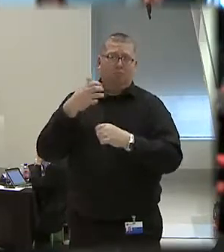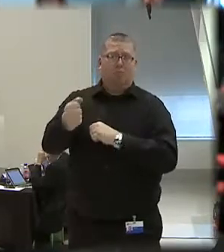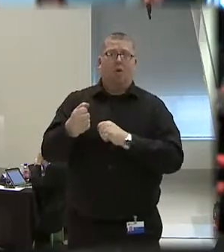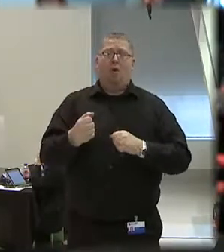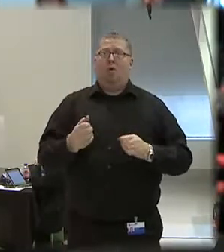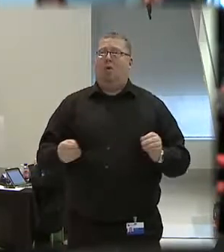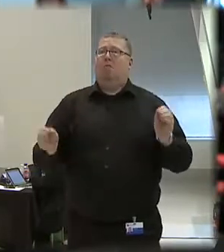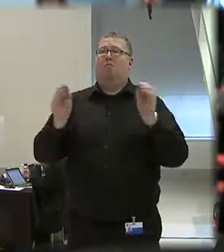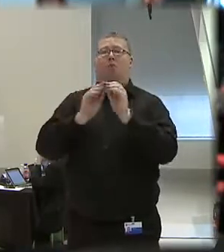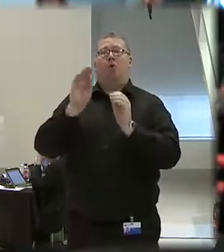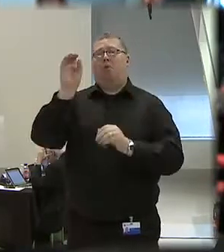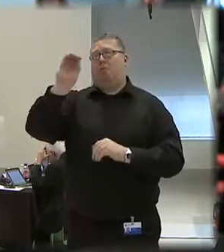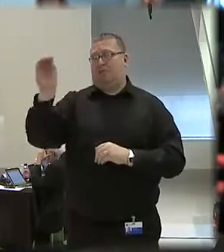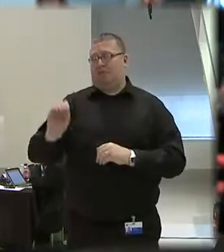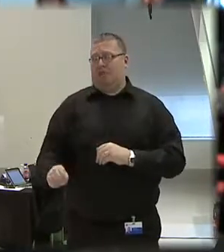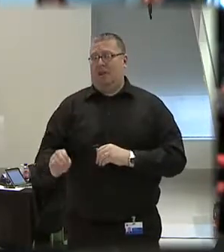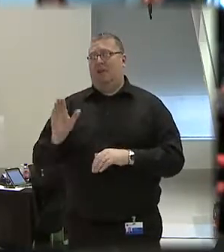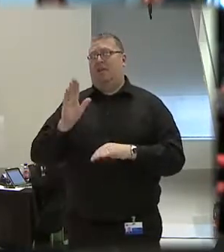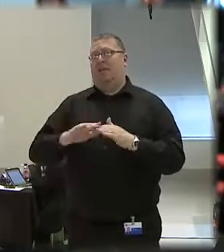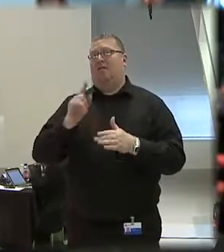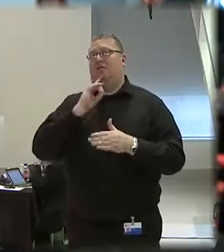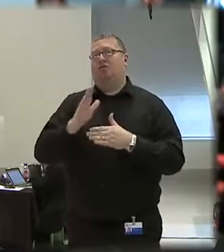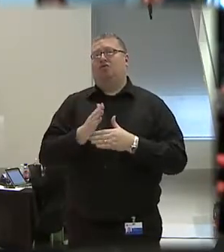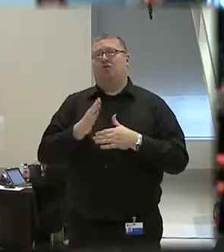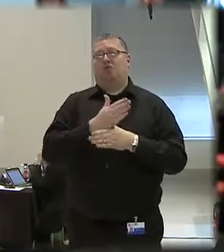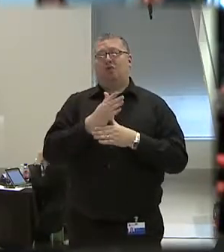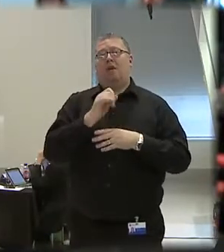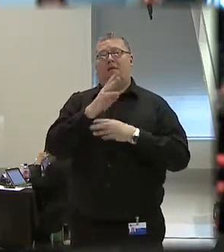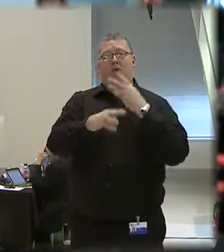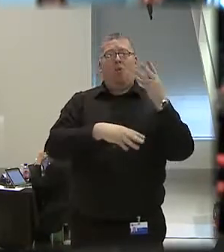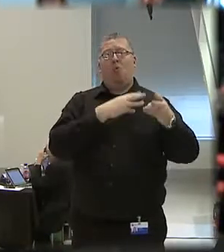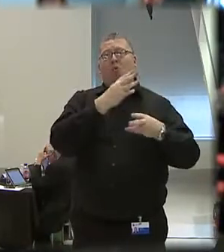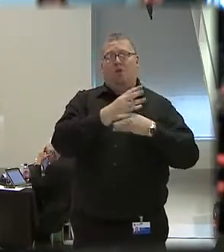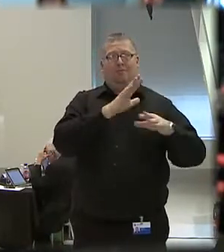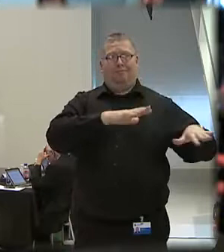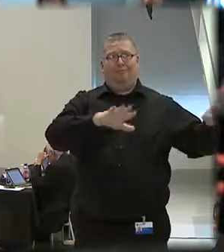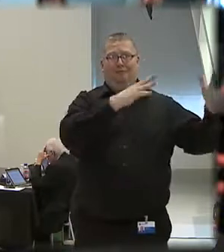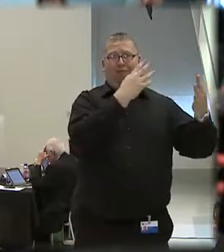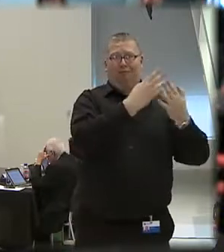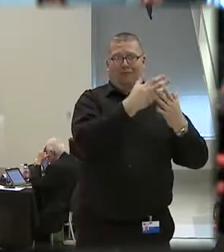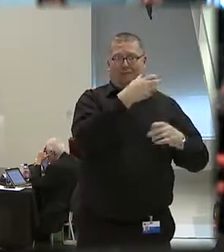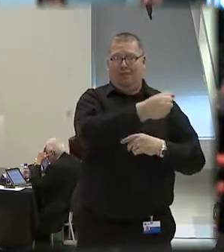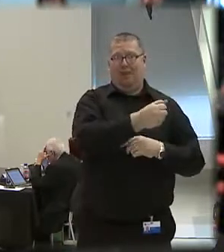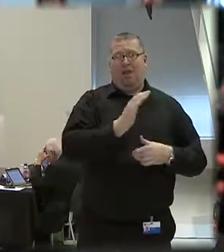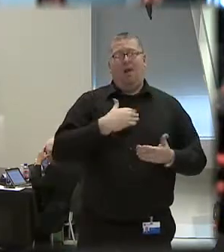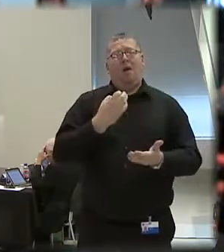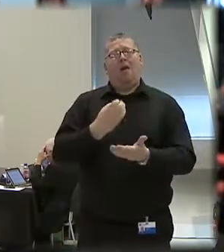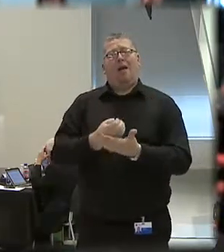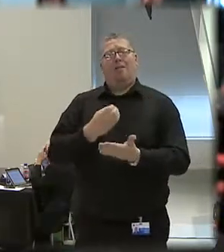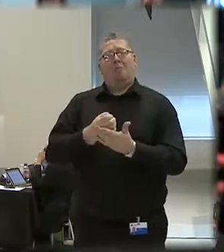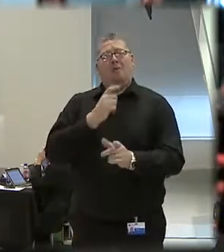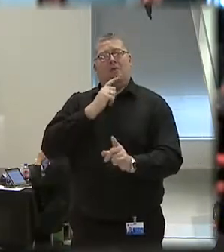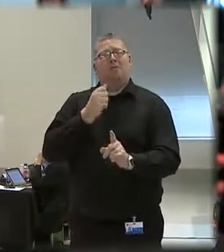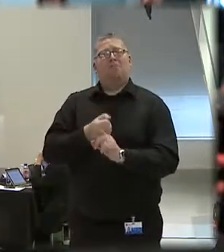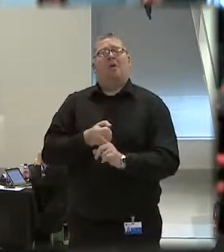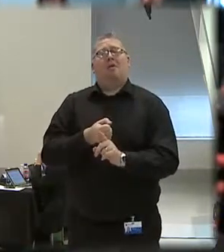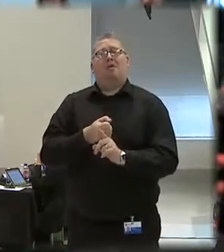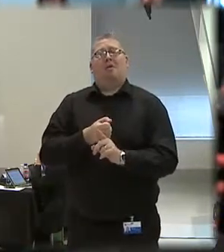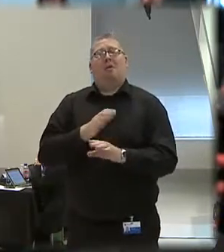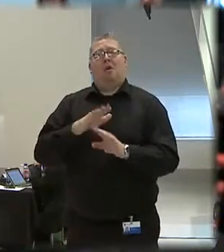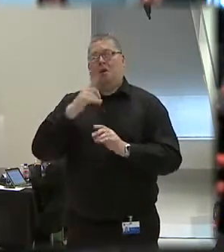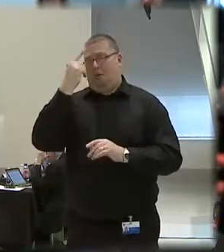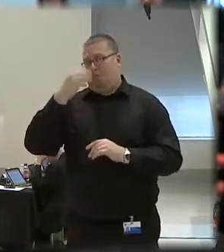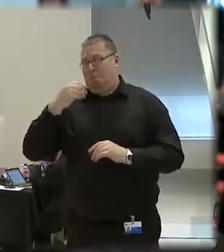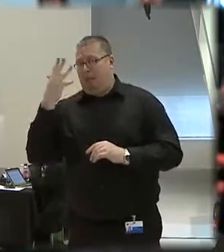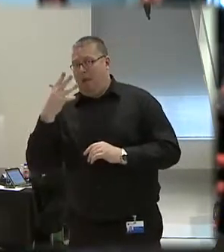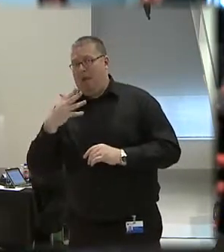more percentage-wise than its share of the world's population, and the economic impact that it has on Black and